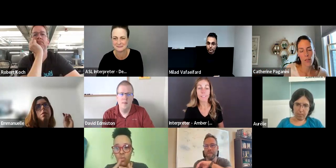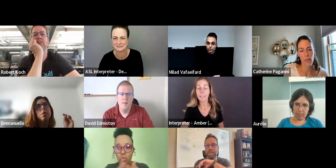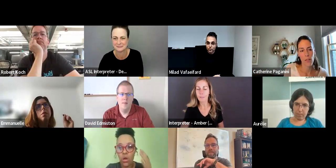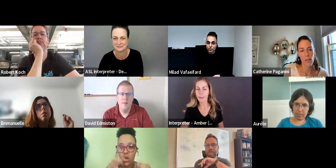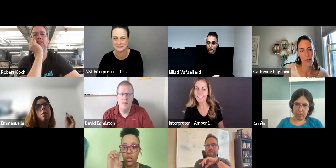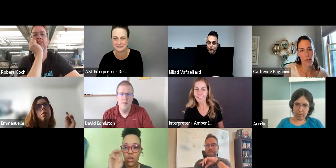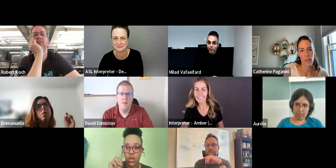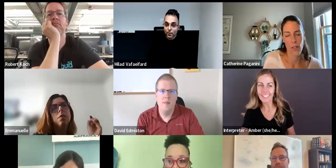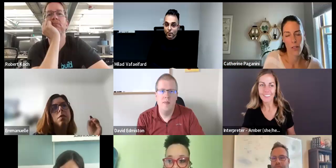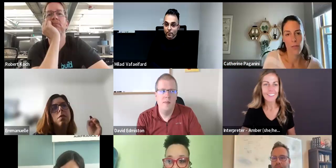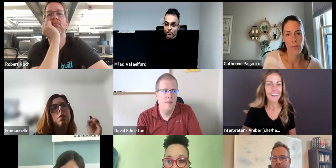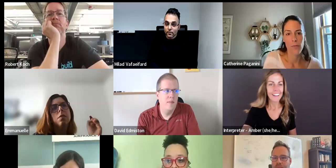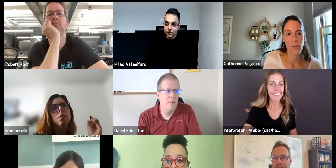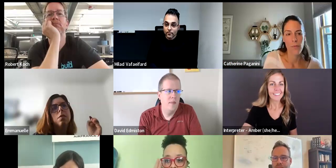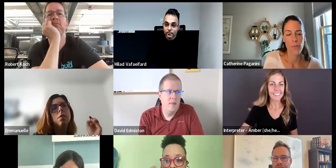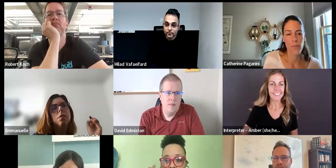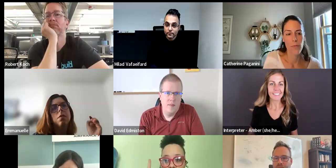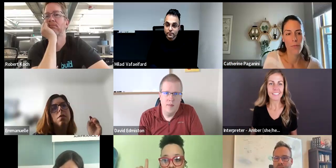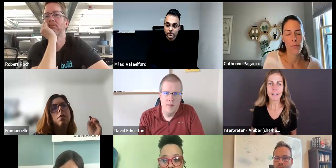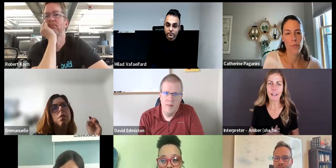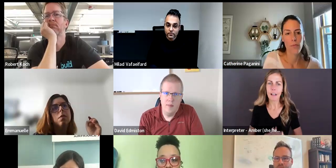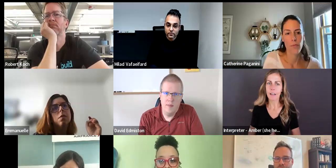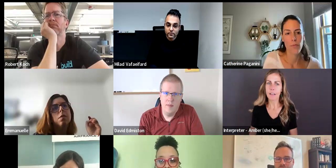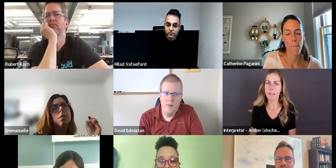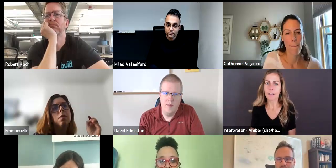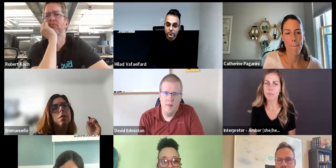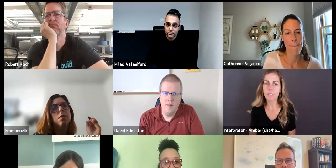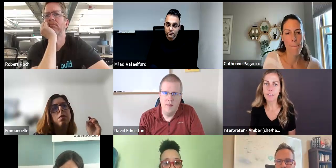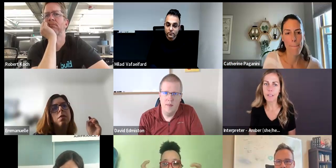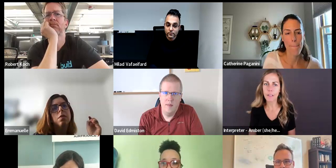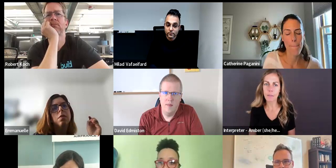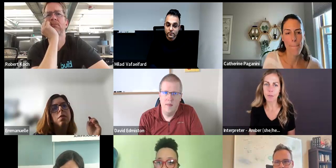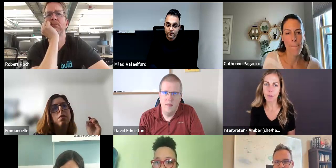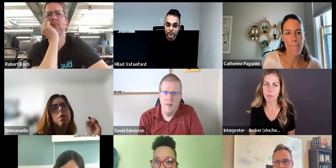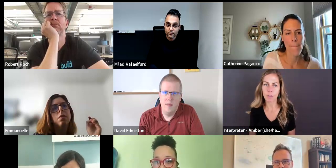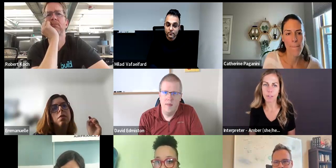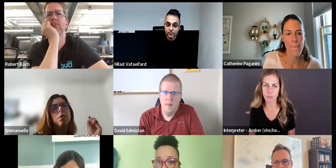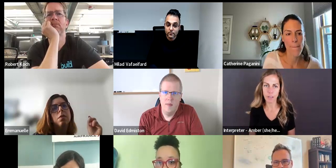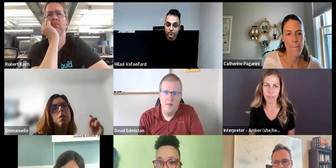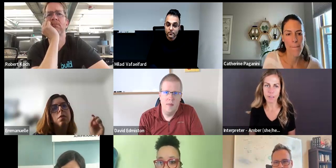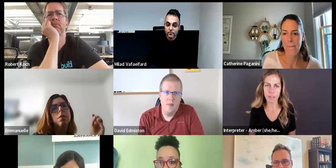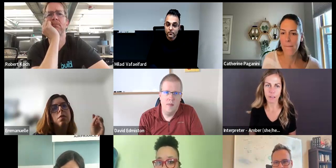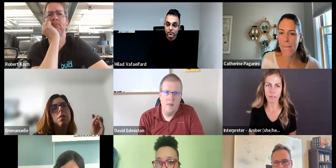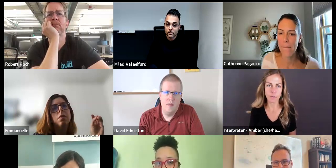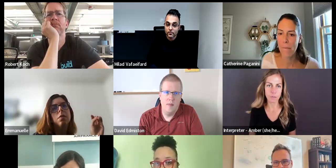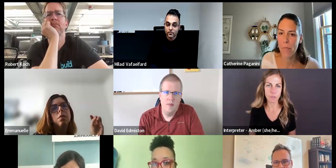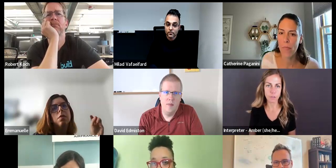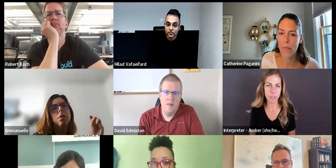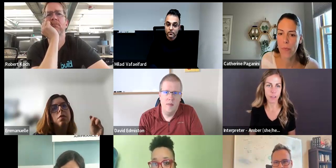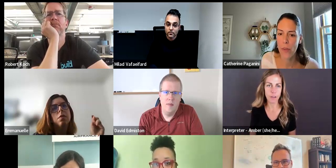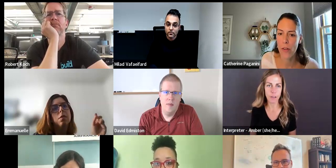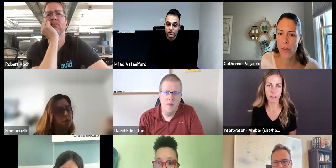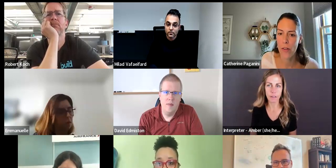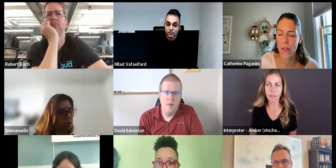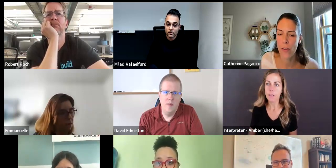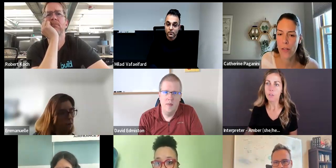Milad says, that's very clear, thank you. And Destiny says, I just saw that Emmanuel posted in the chat that she